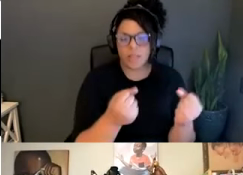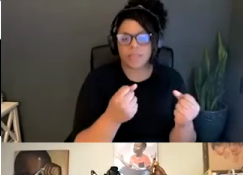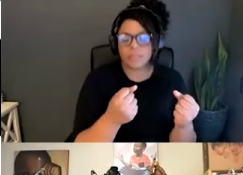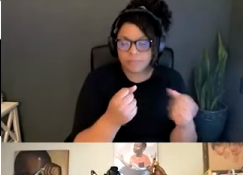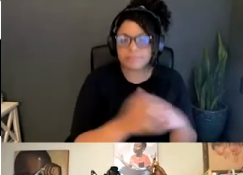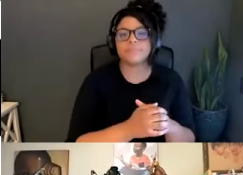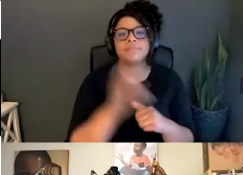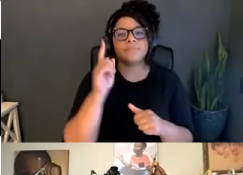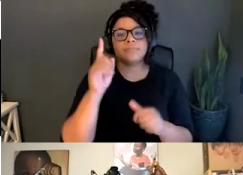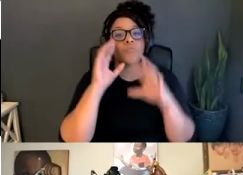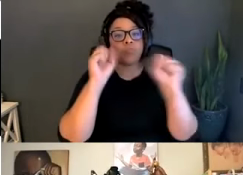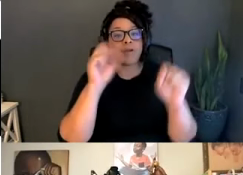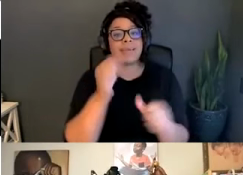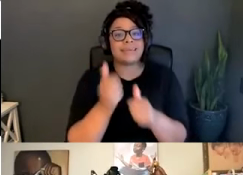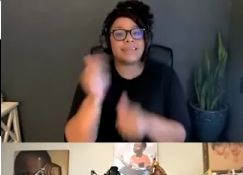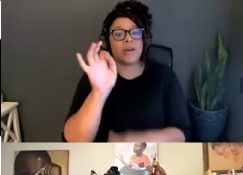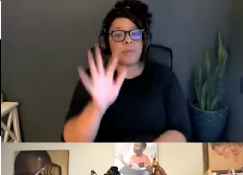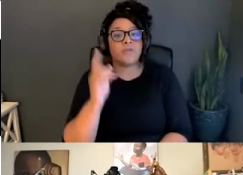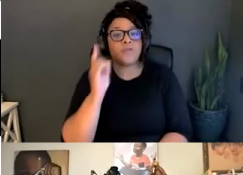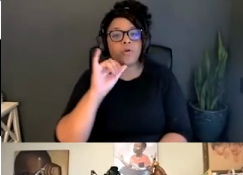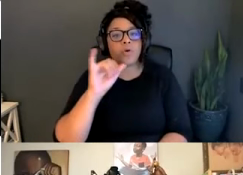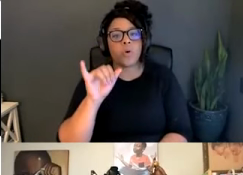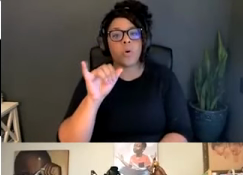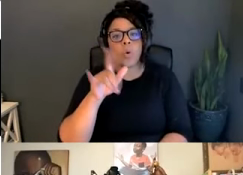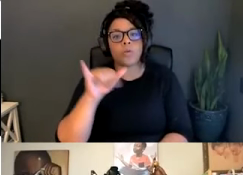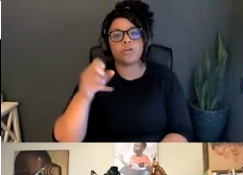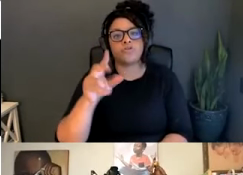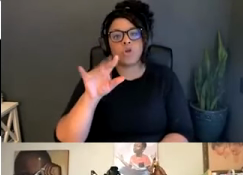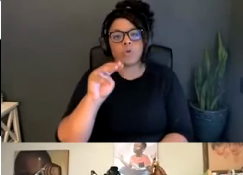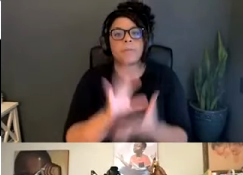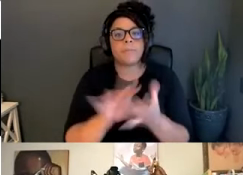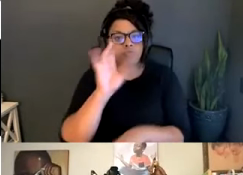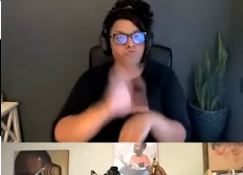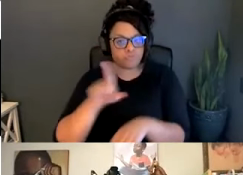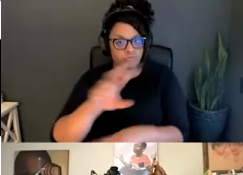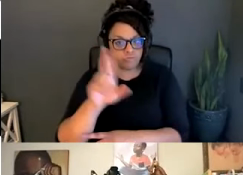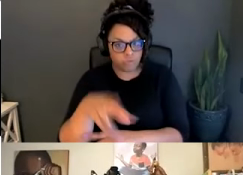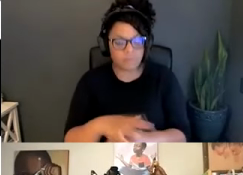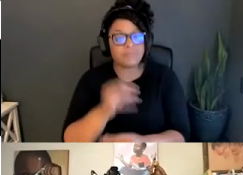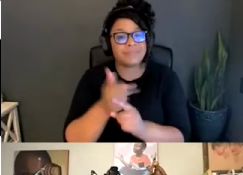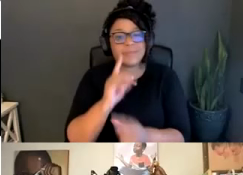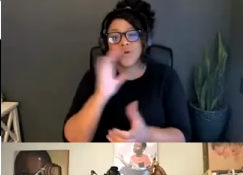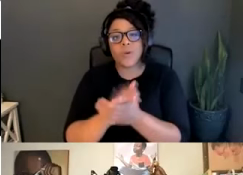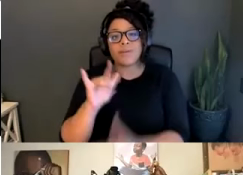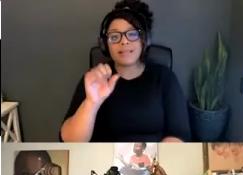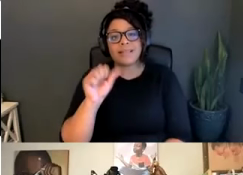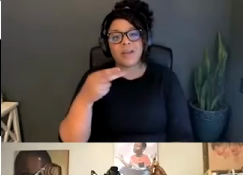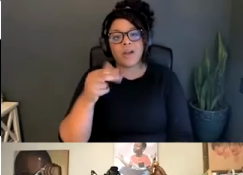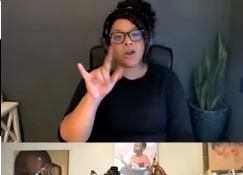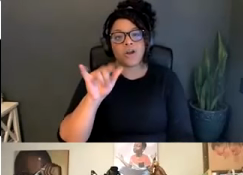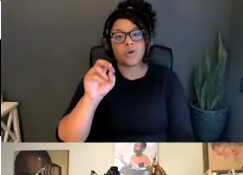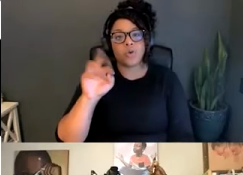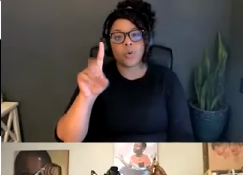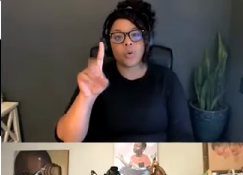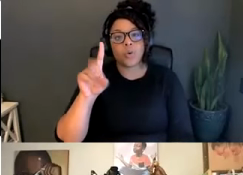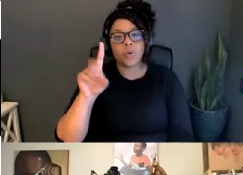and senior pastor at Holy Jerusalem Spiritual Church in Rochester, and he and his wife, Lisa Hardy Norwood, have 2 adult